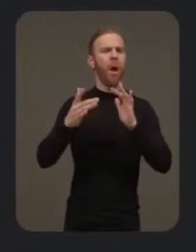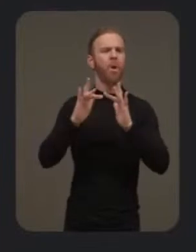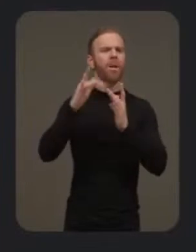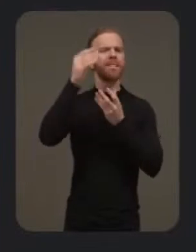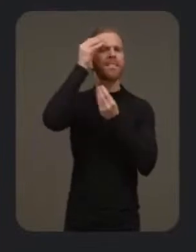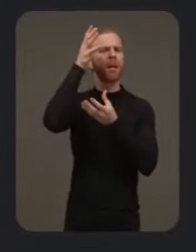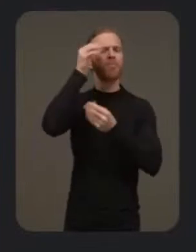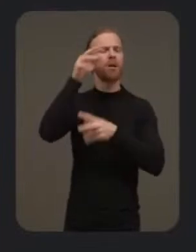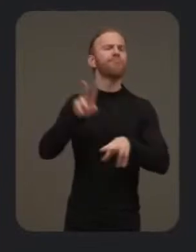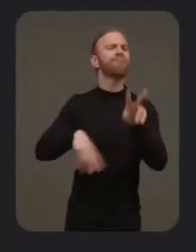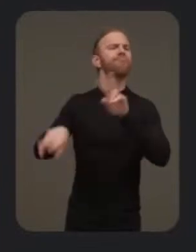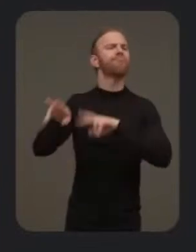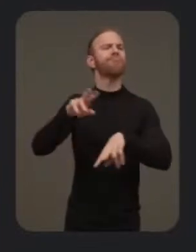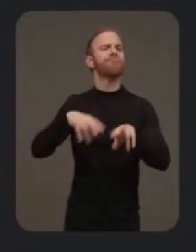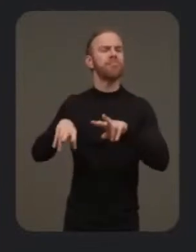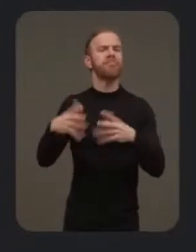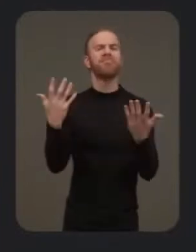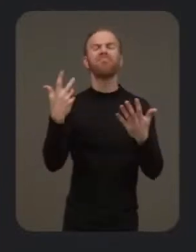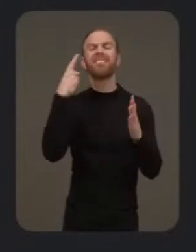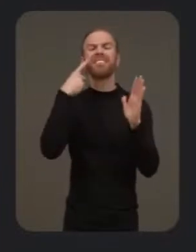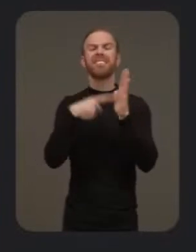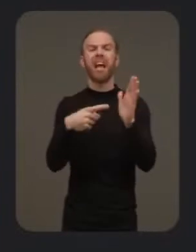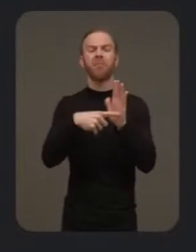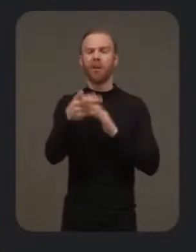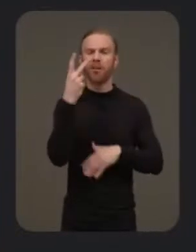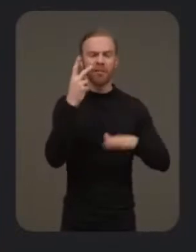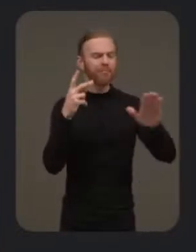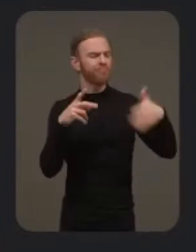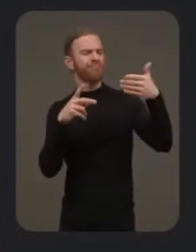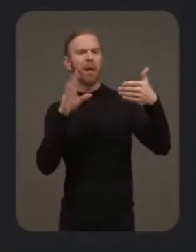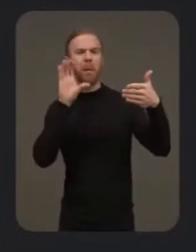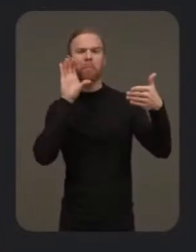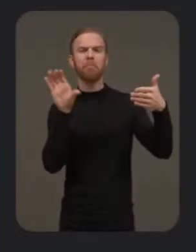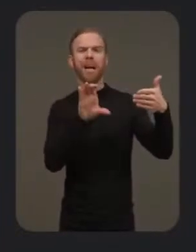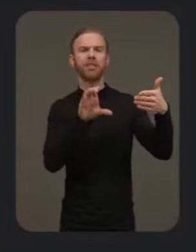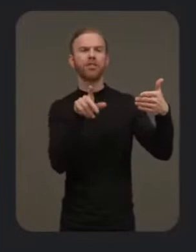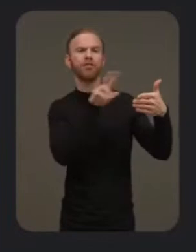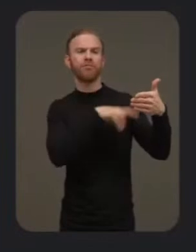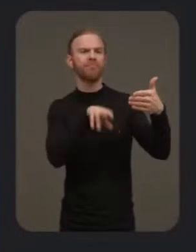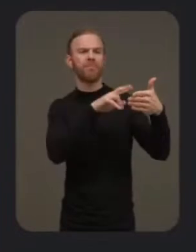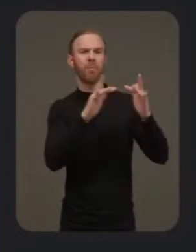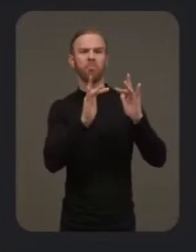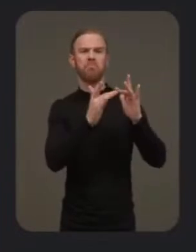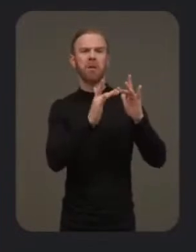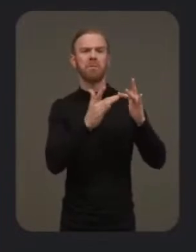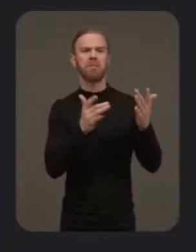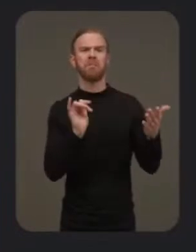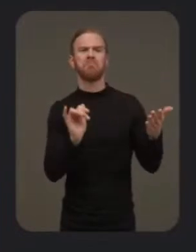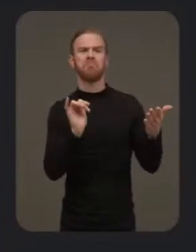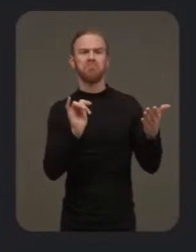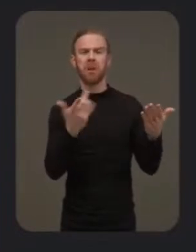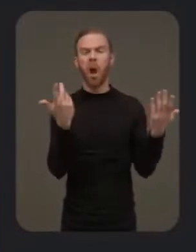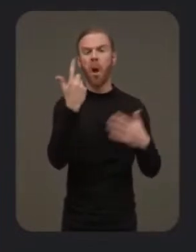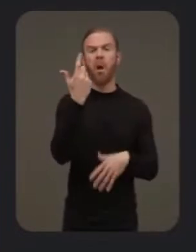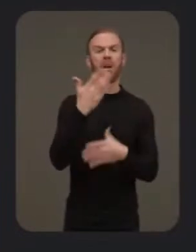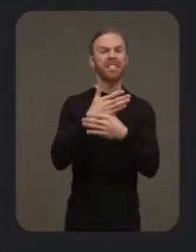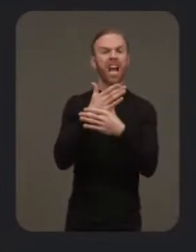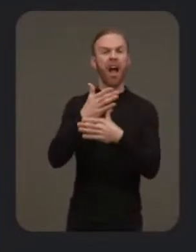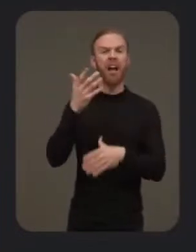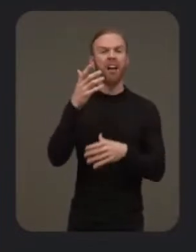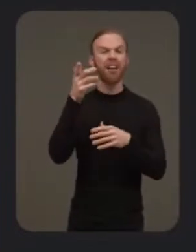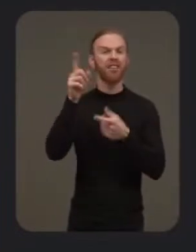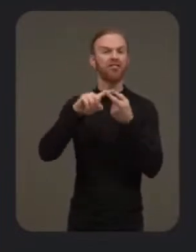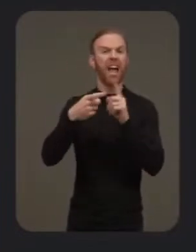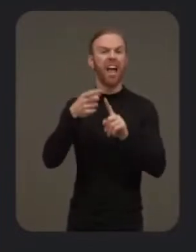information. For example, have you come across a photo on a website or one shared by a friend with very